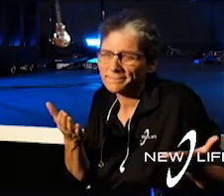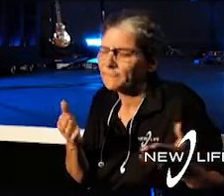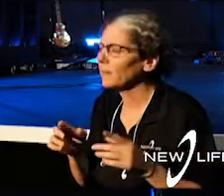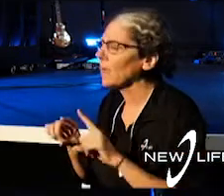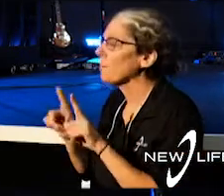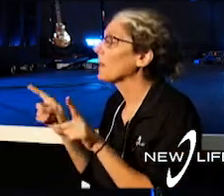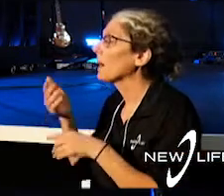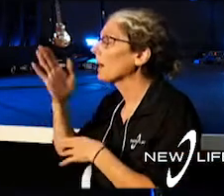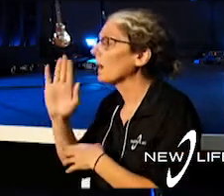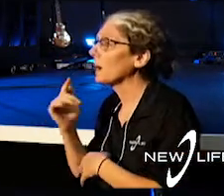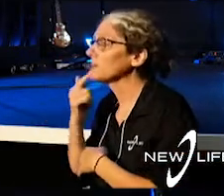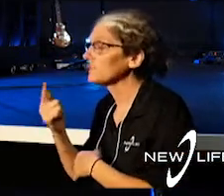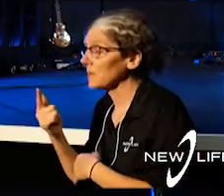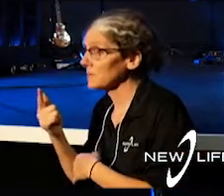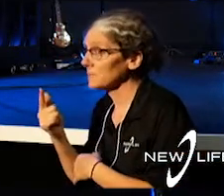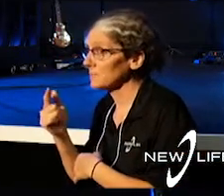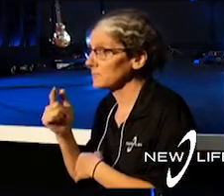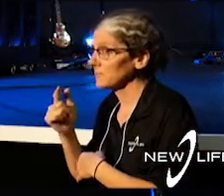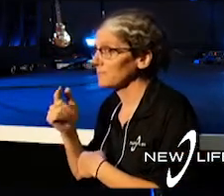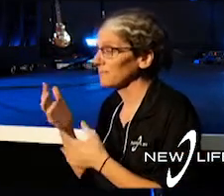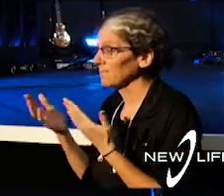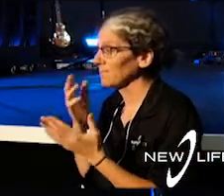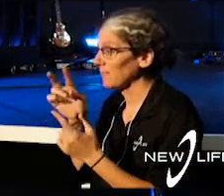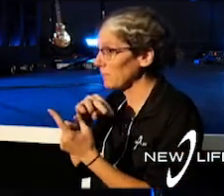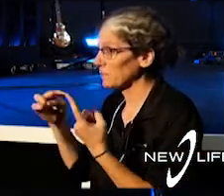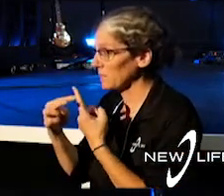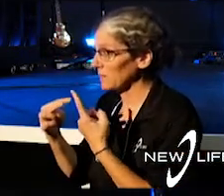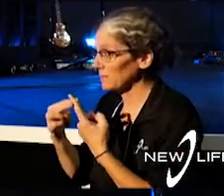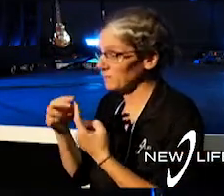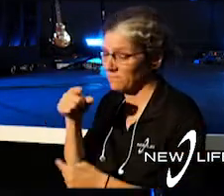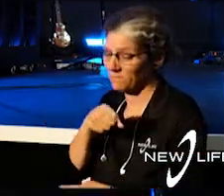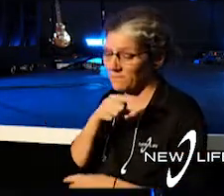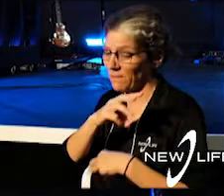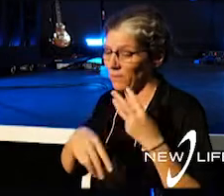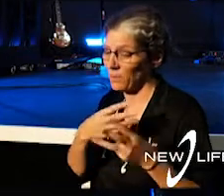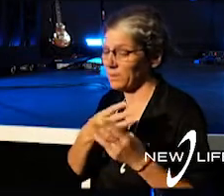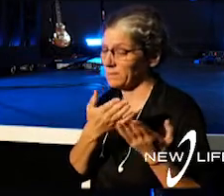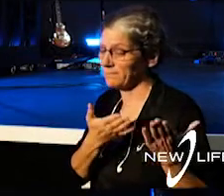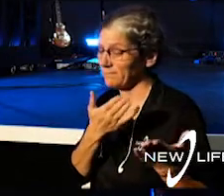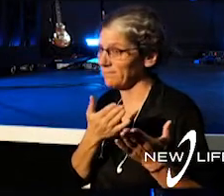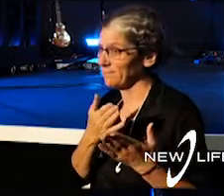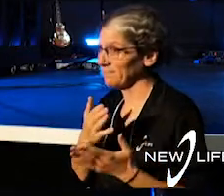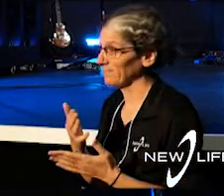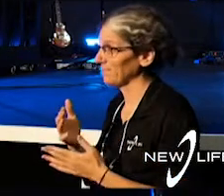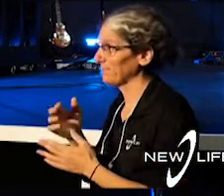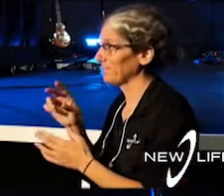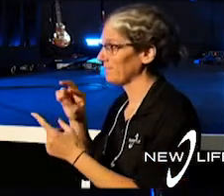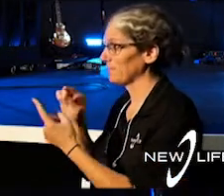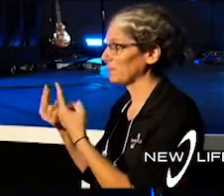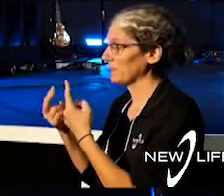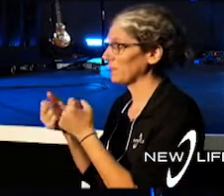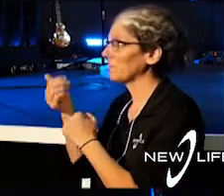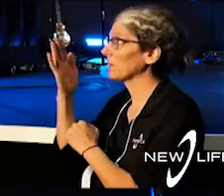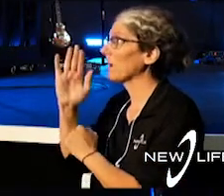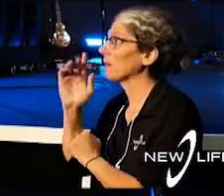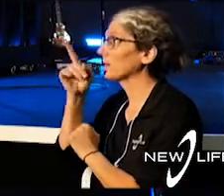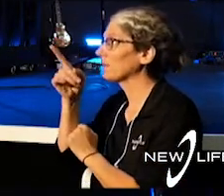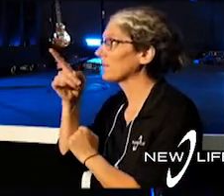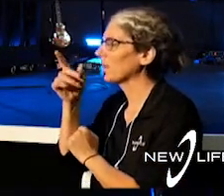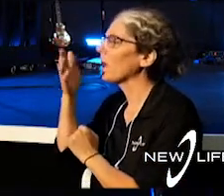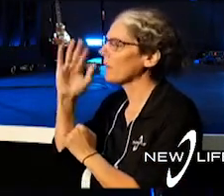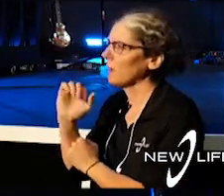But God says whatever friendship with the world looks like, if it's putting Him and His will second, He says bring that to